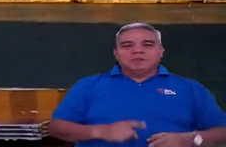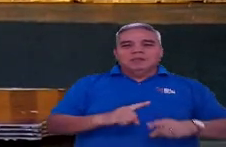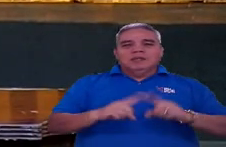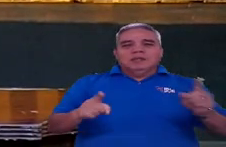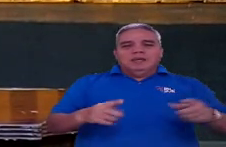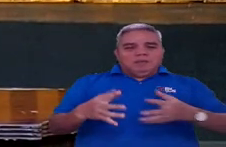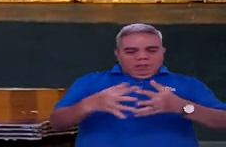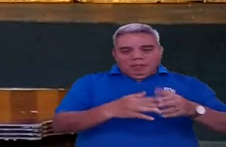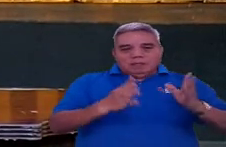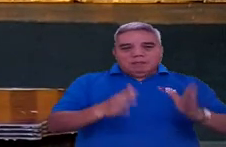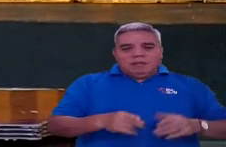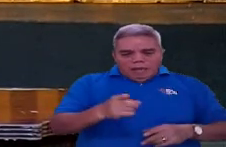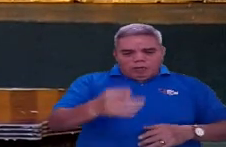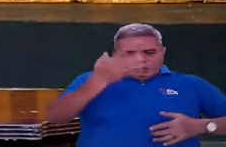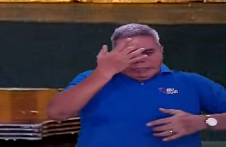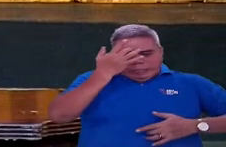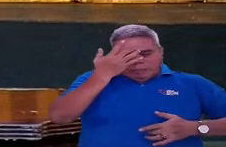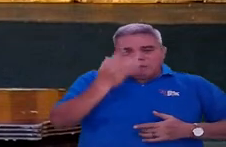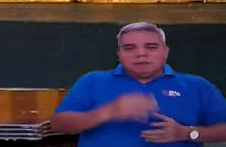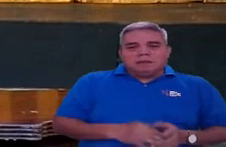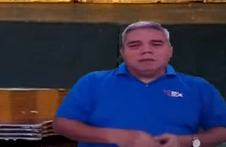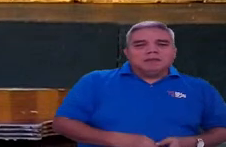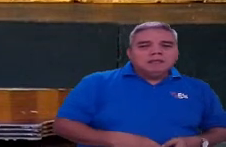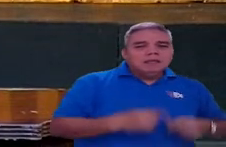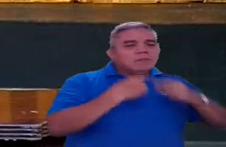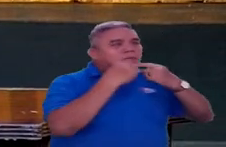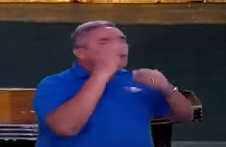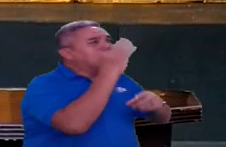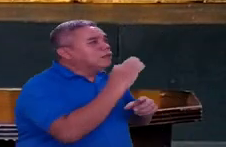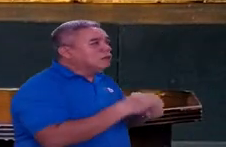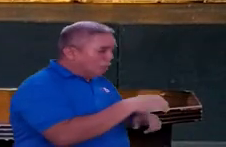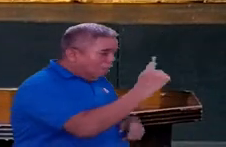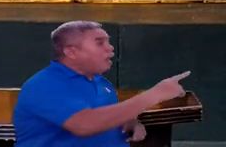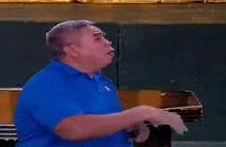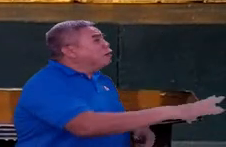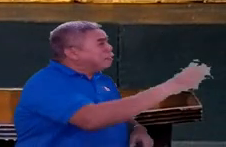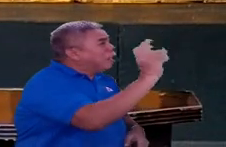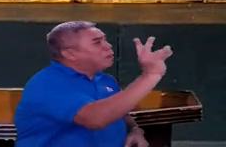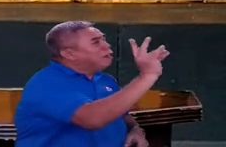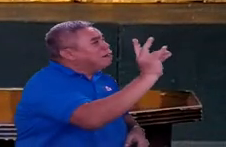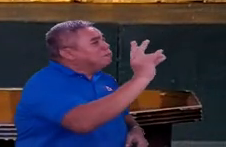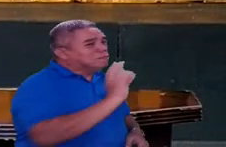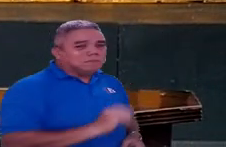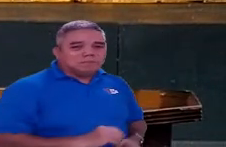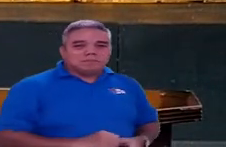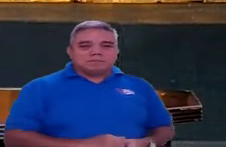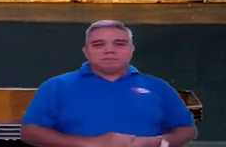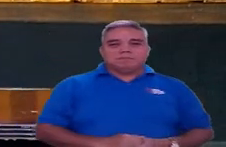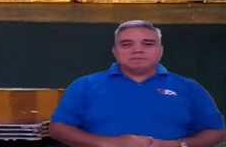Sabi ng Americano, "Are you sick?" Sabi ng Pilipino, "Are you seven?"